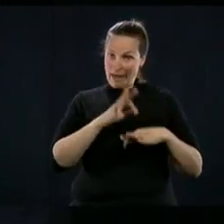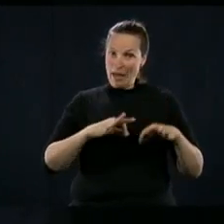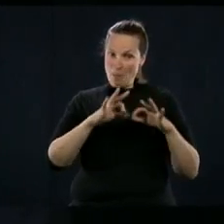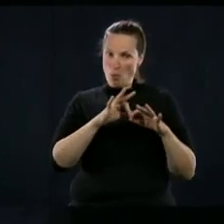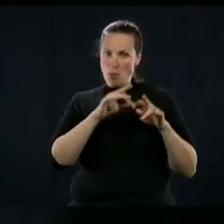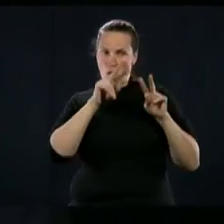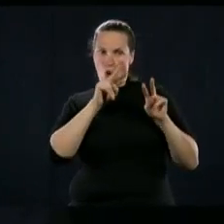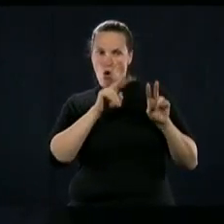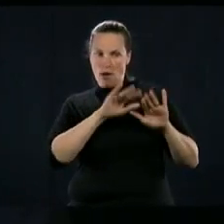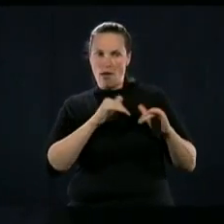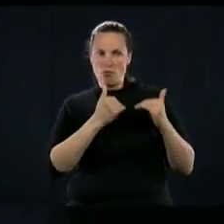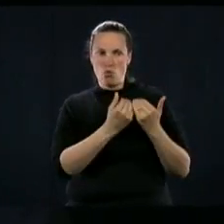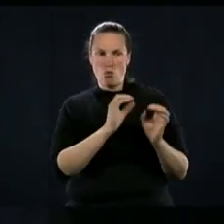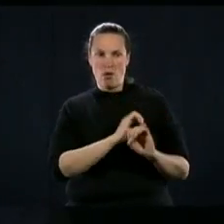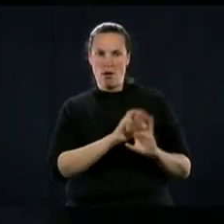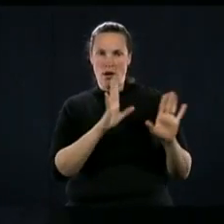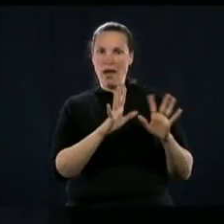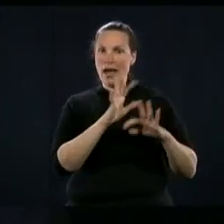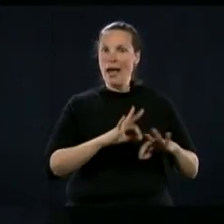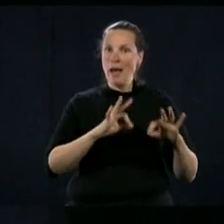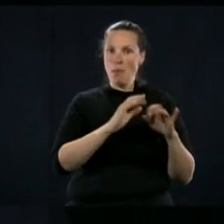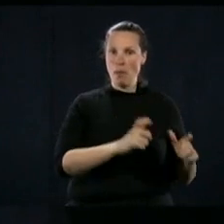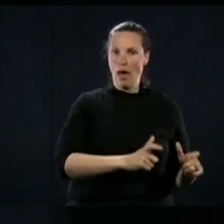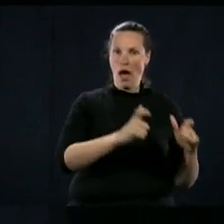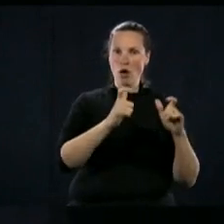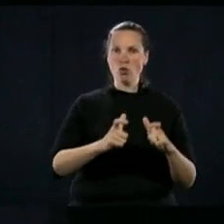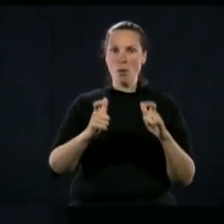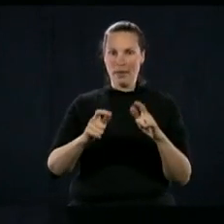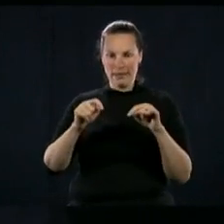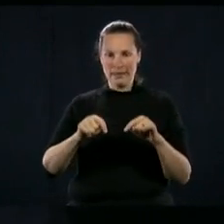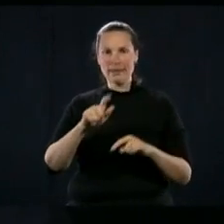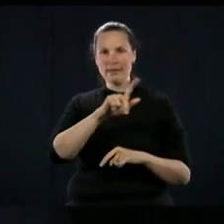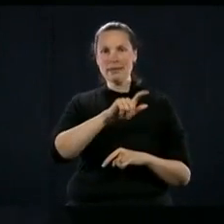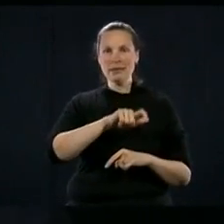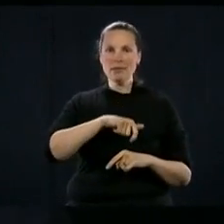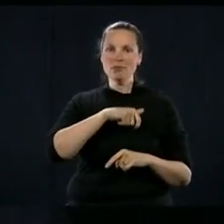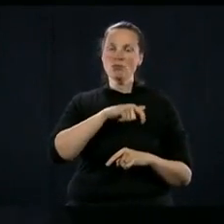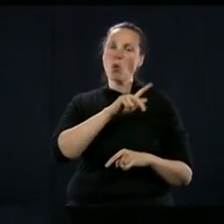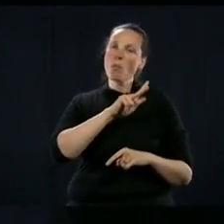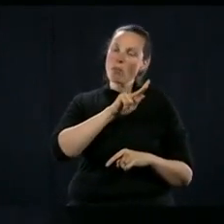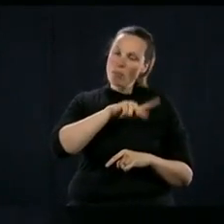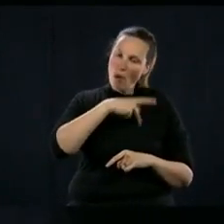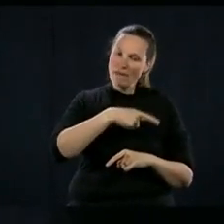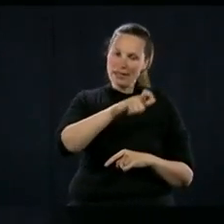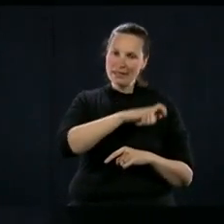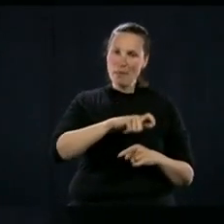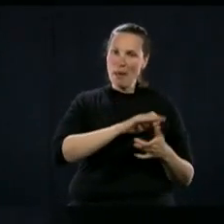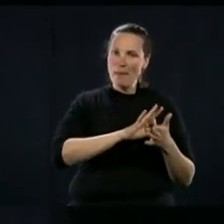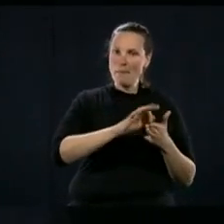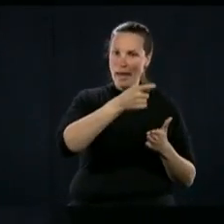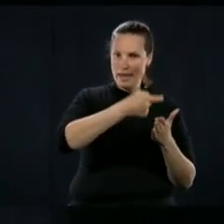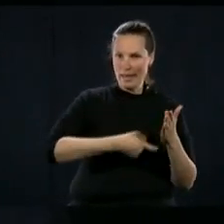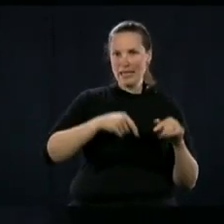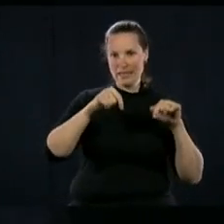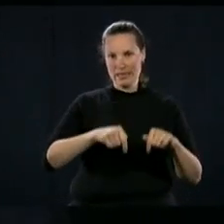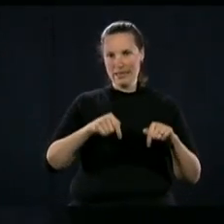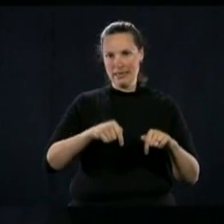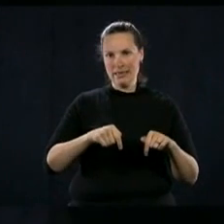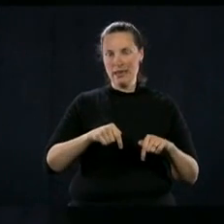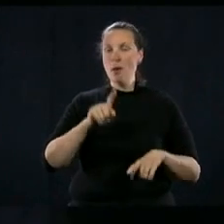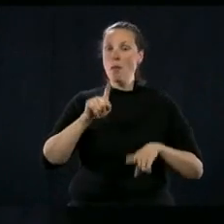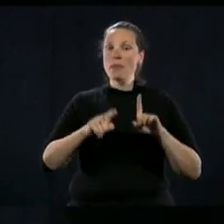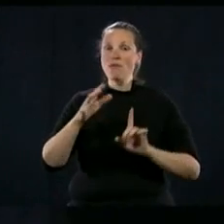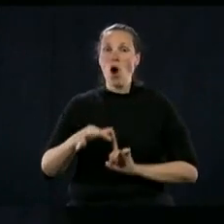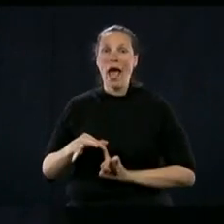going to be examined. We want for companies to pay their taxes in Quebec. There are exceptional